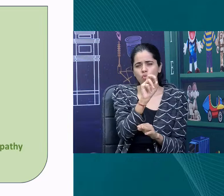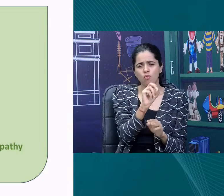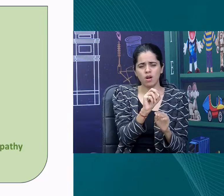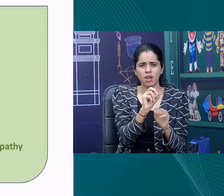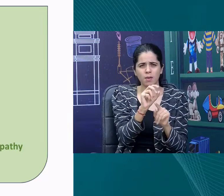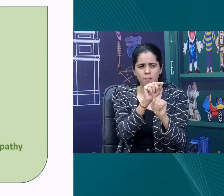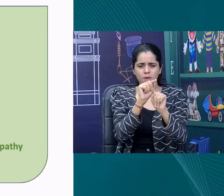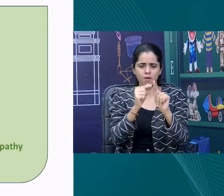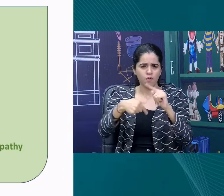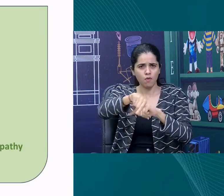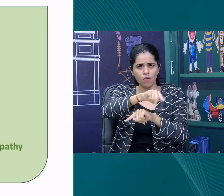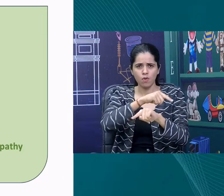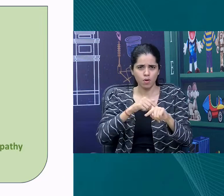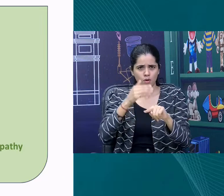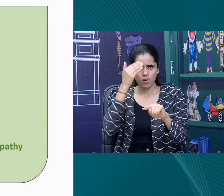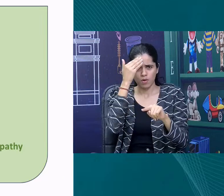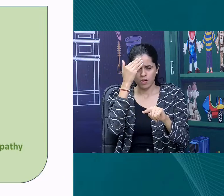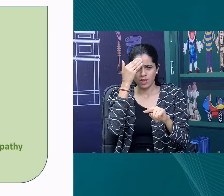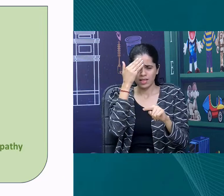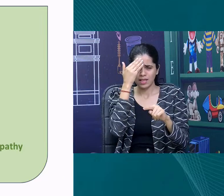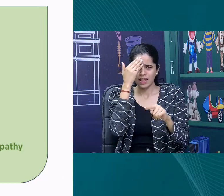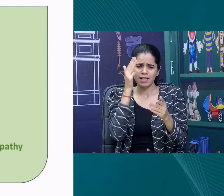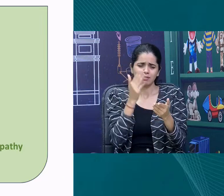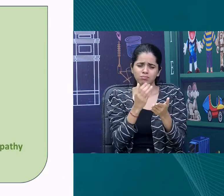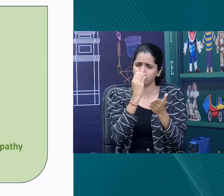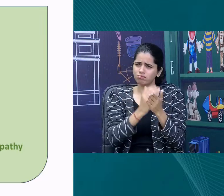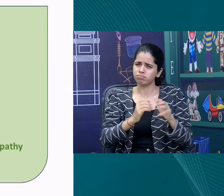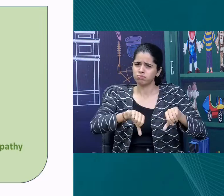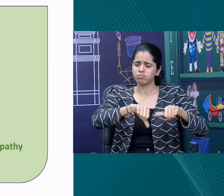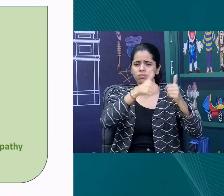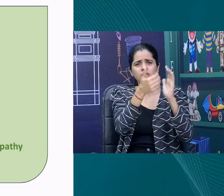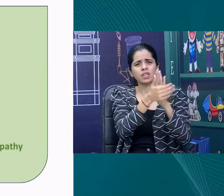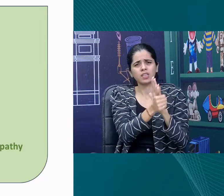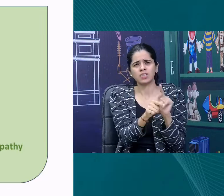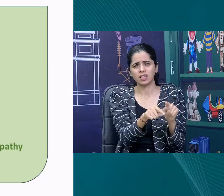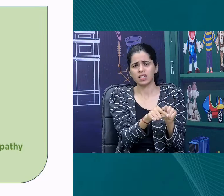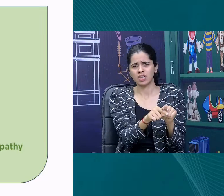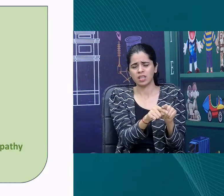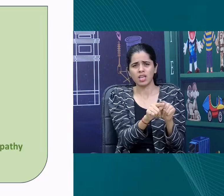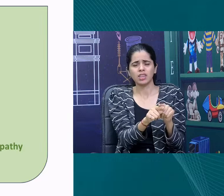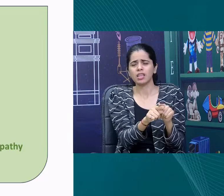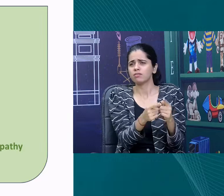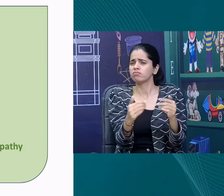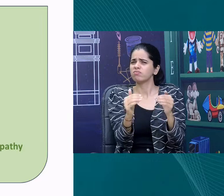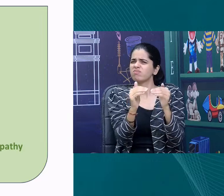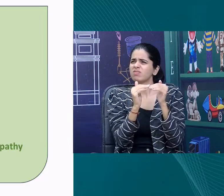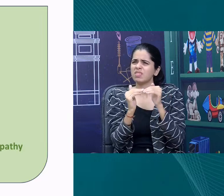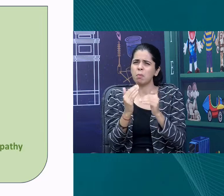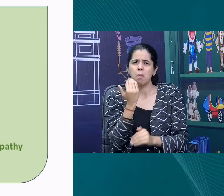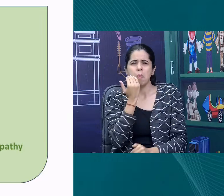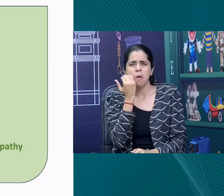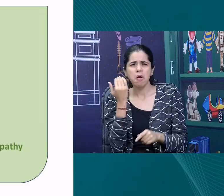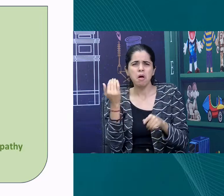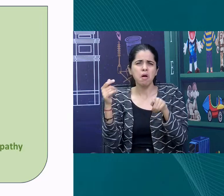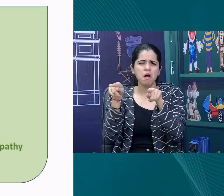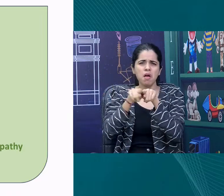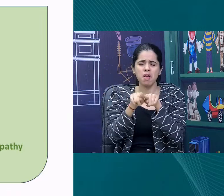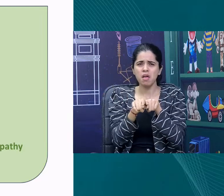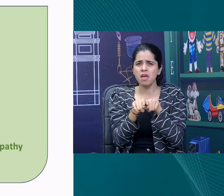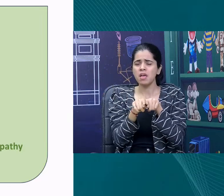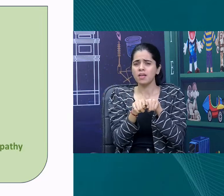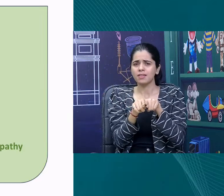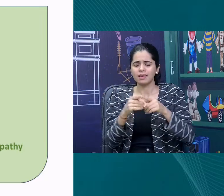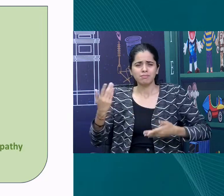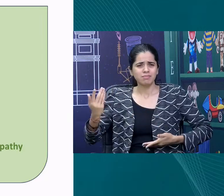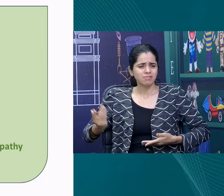of the children who have already mastered the curriculum, they are not challenged in the classrooms and they feel bored. And this can lead to